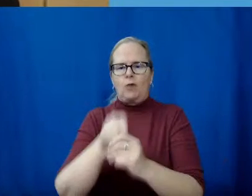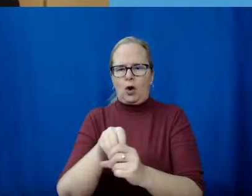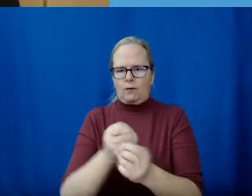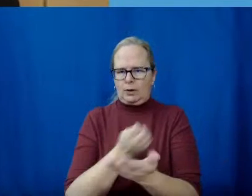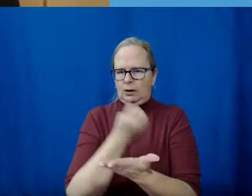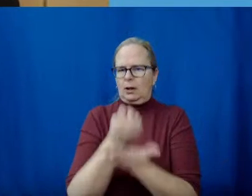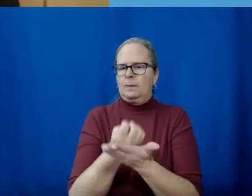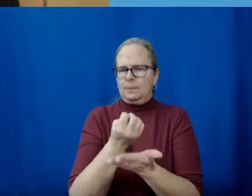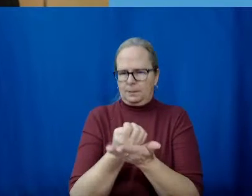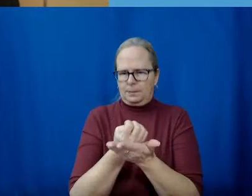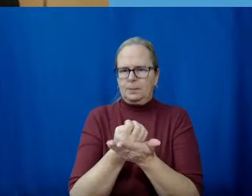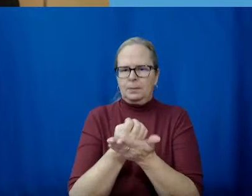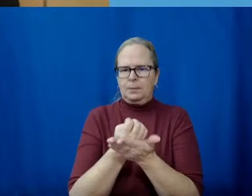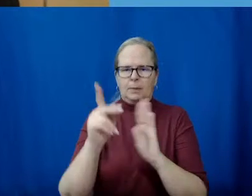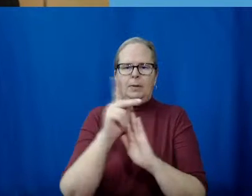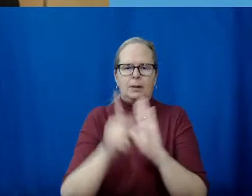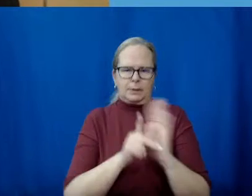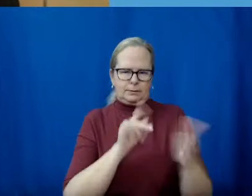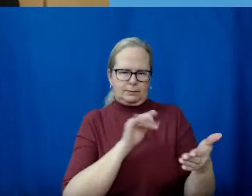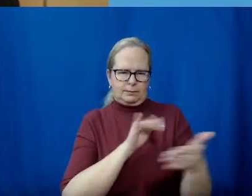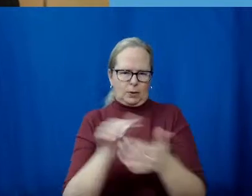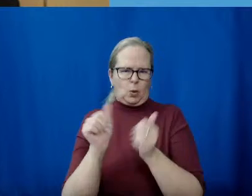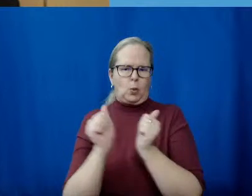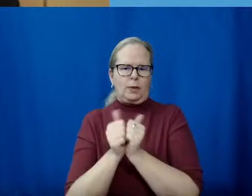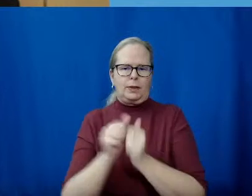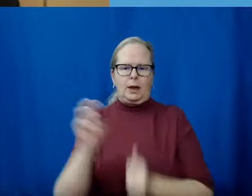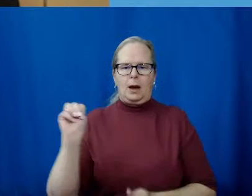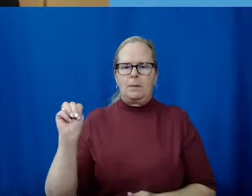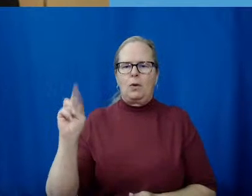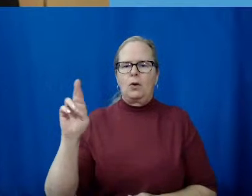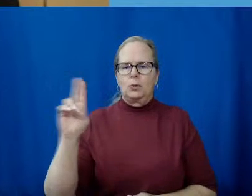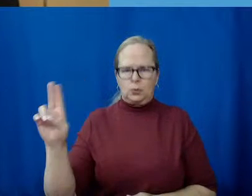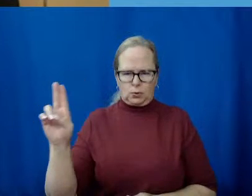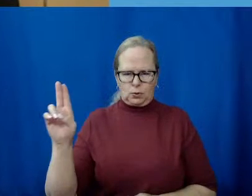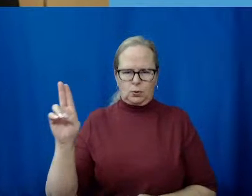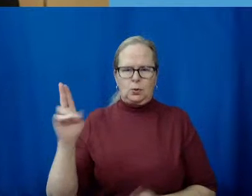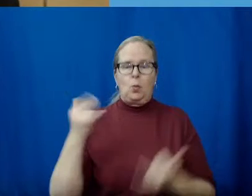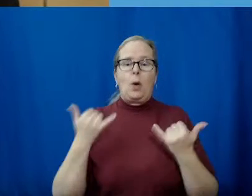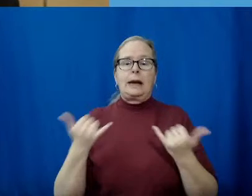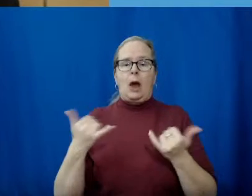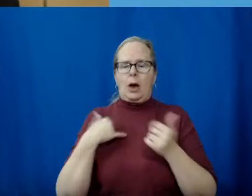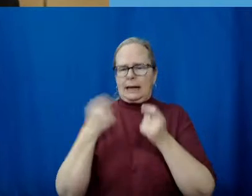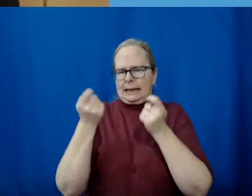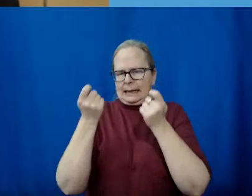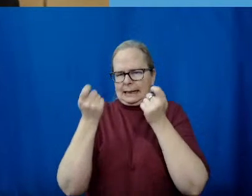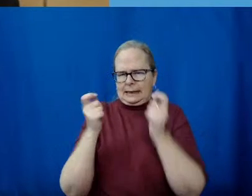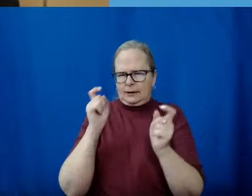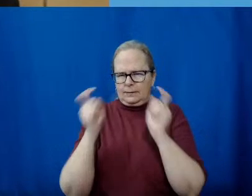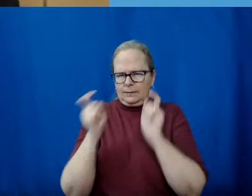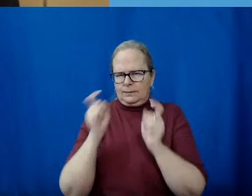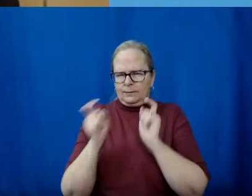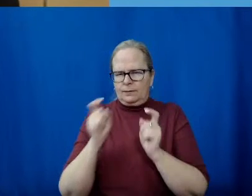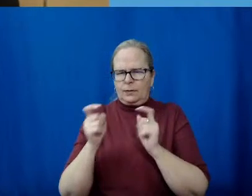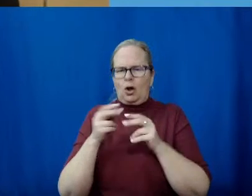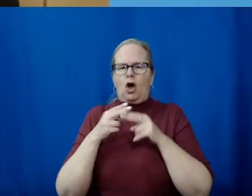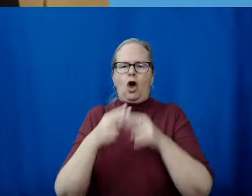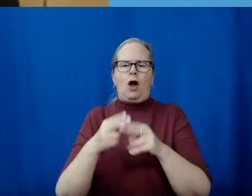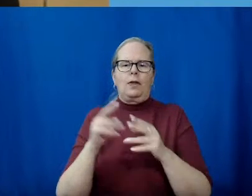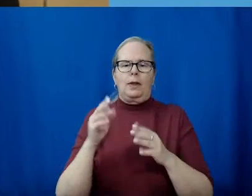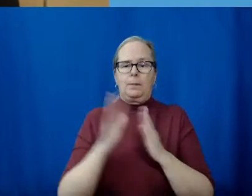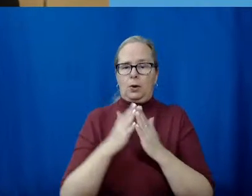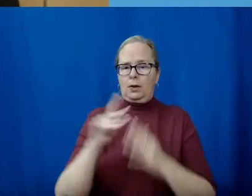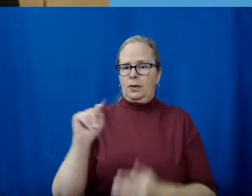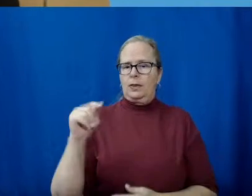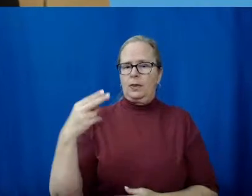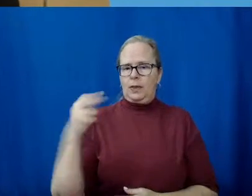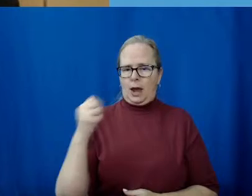And I am currently editing a book called The Blue Storm on the 2019 Alberta election and the first 3 years of the Kenney government. And obviously